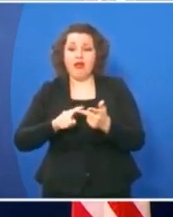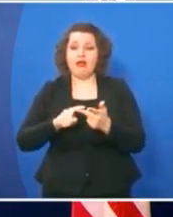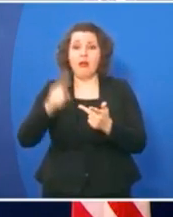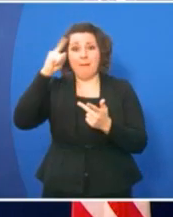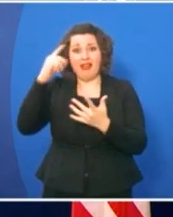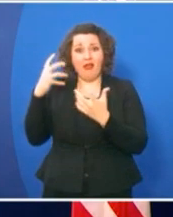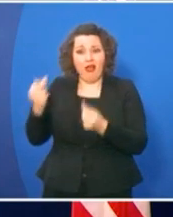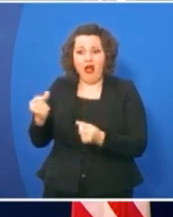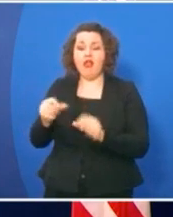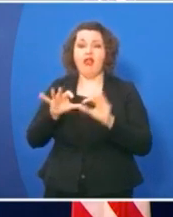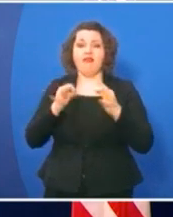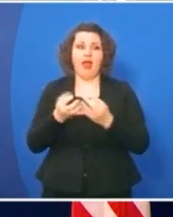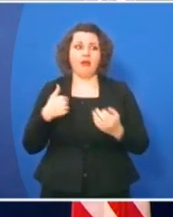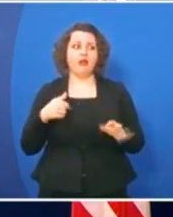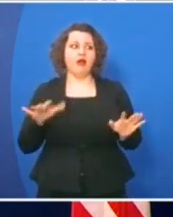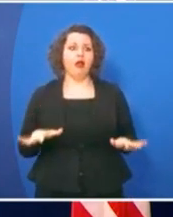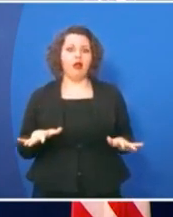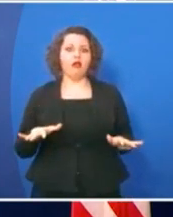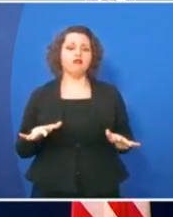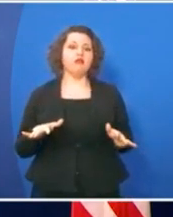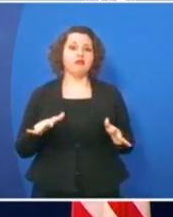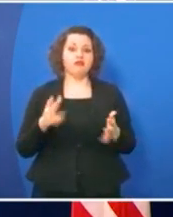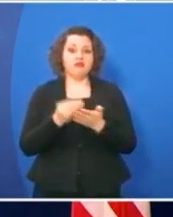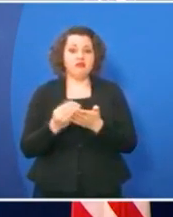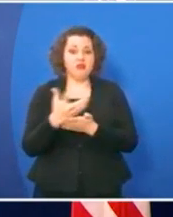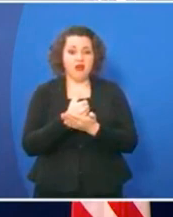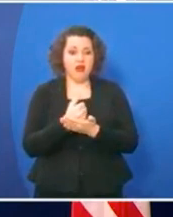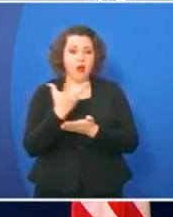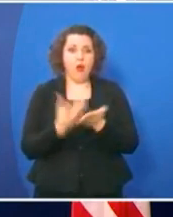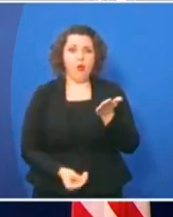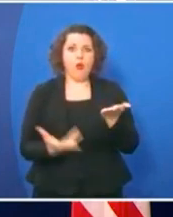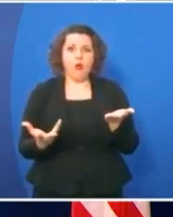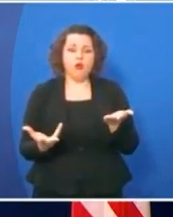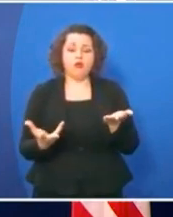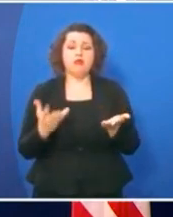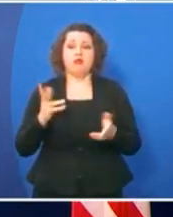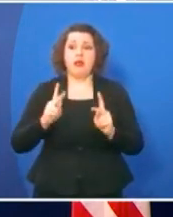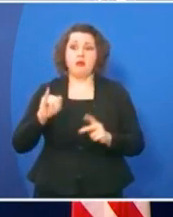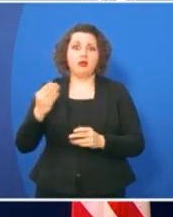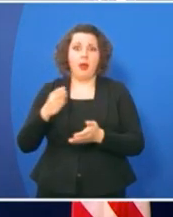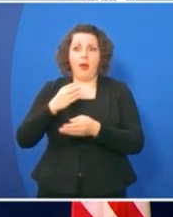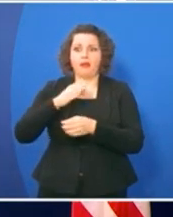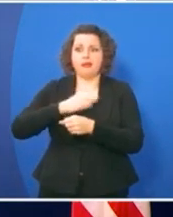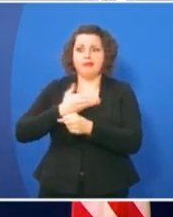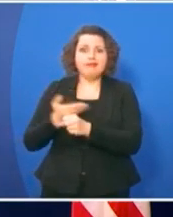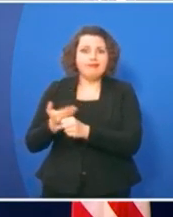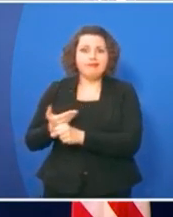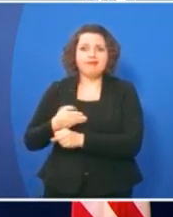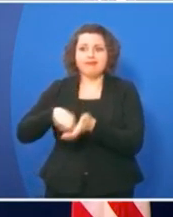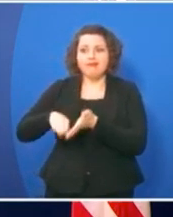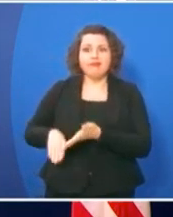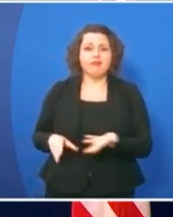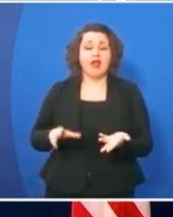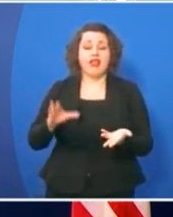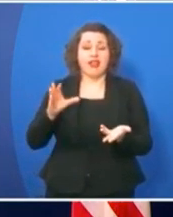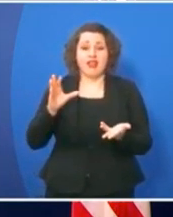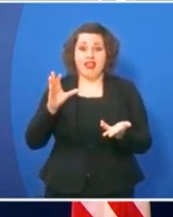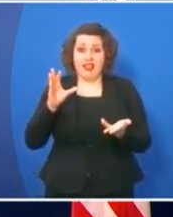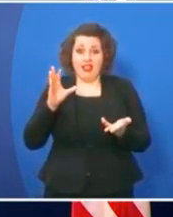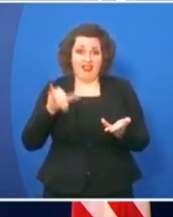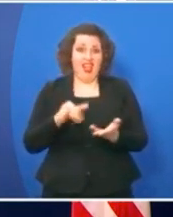their livelihoods, evaporate, people that are losing their jobs. I mean, that is a part of the scenario. It's not this